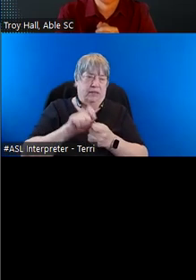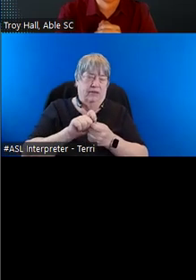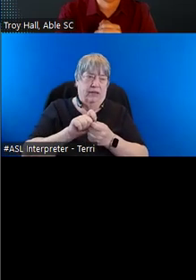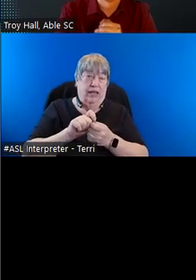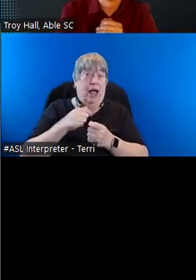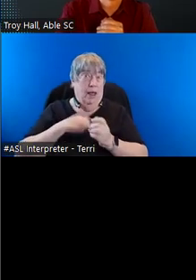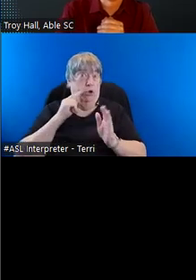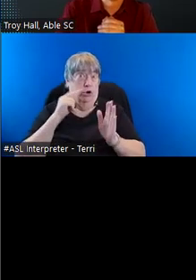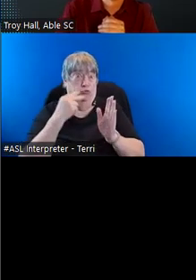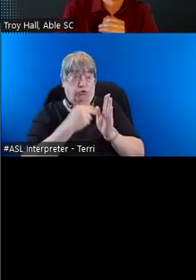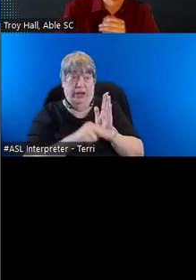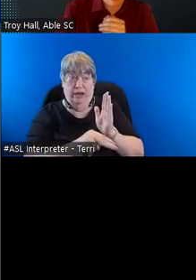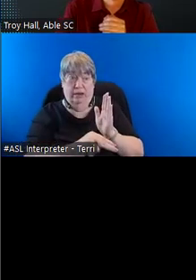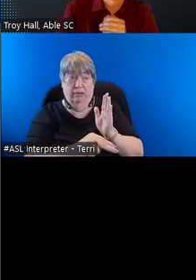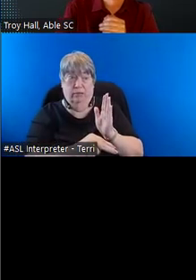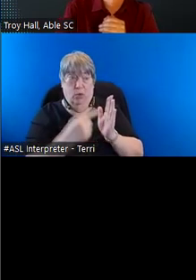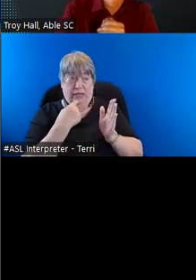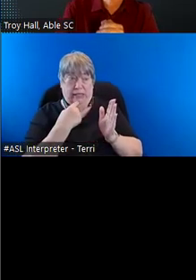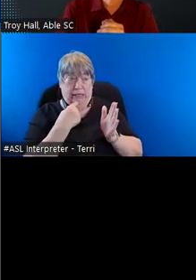this right off the slide.